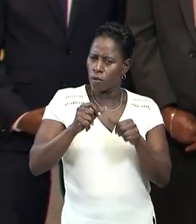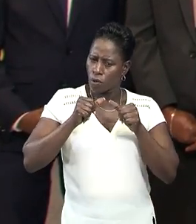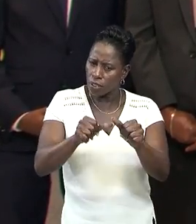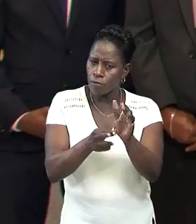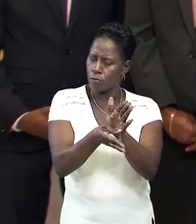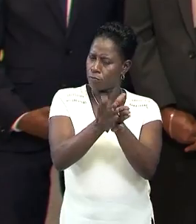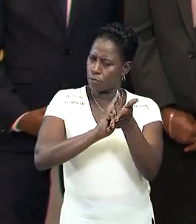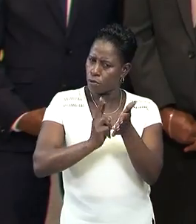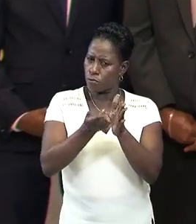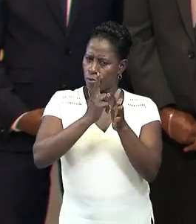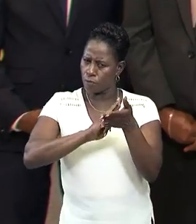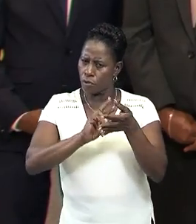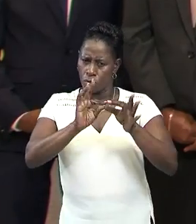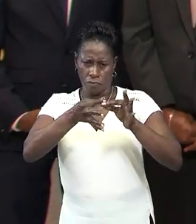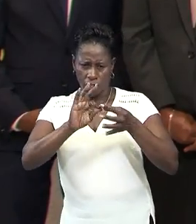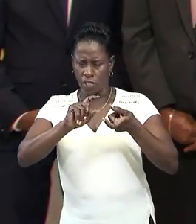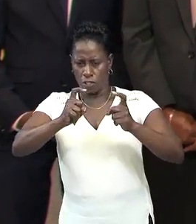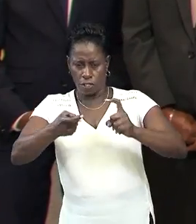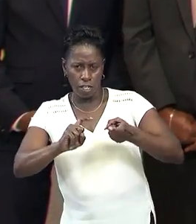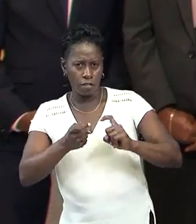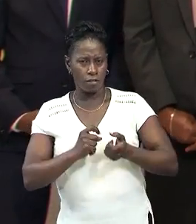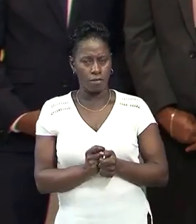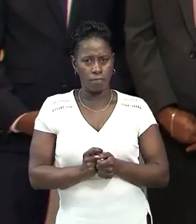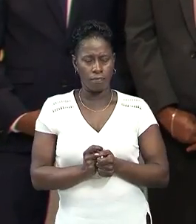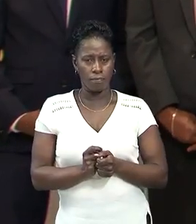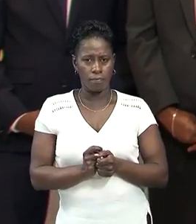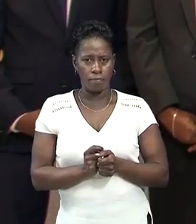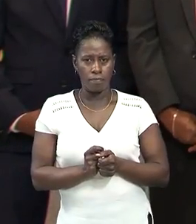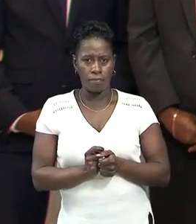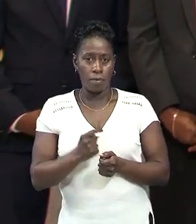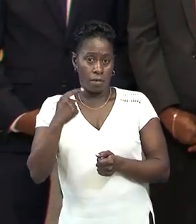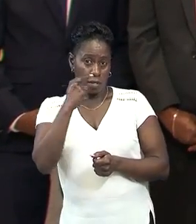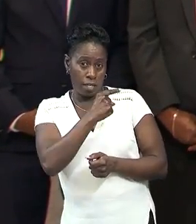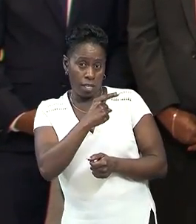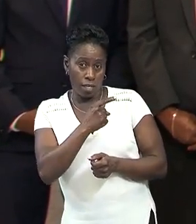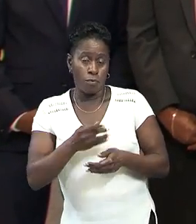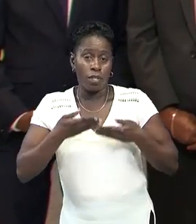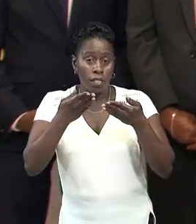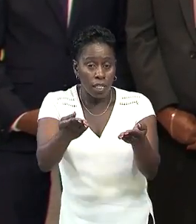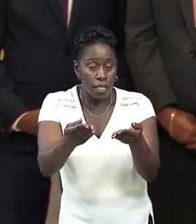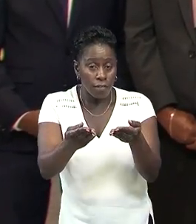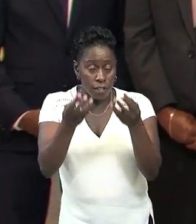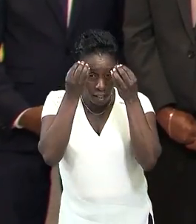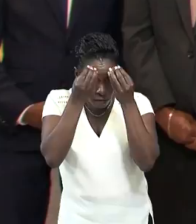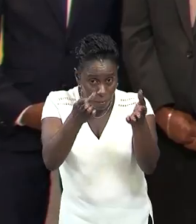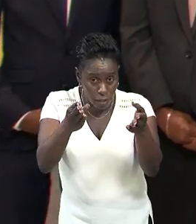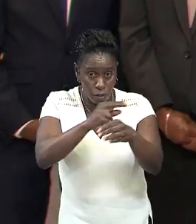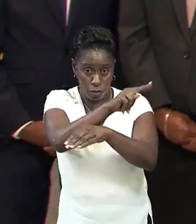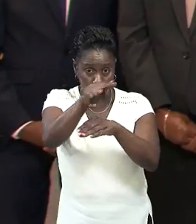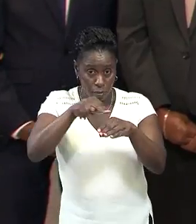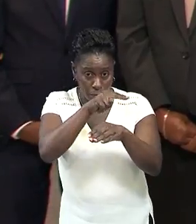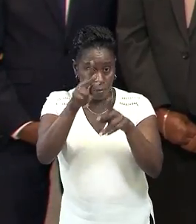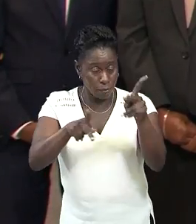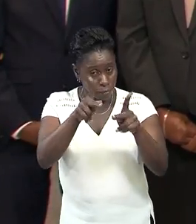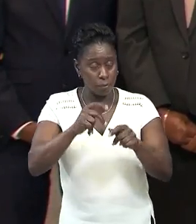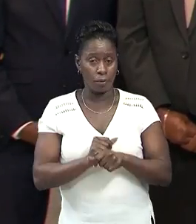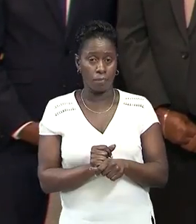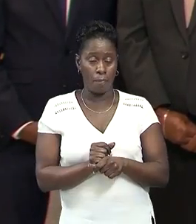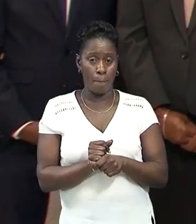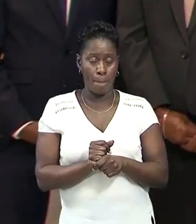review, adjustments, and change. I will be providing regular updates to the nation as we go along.